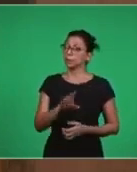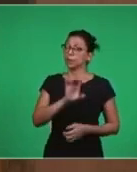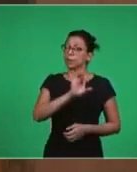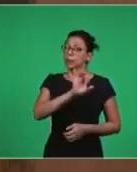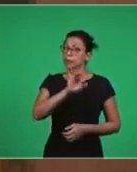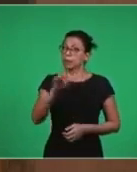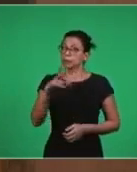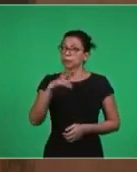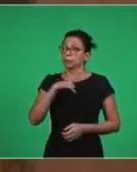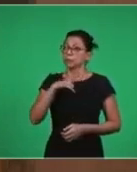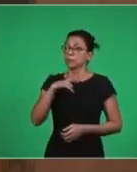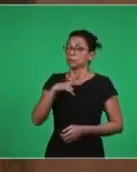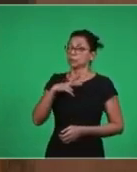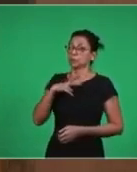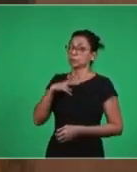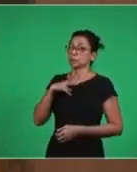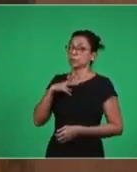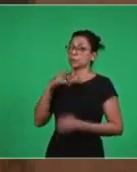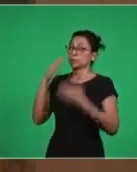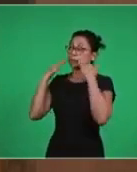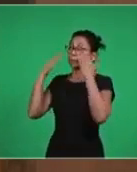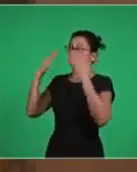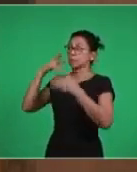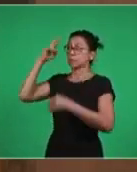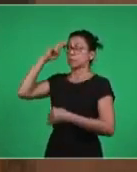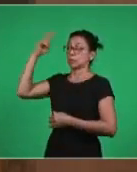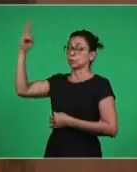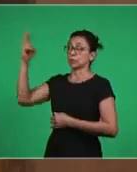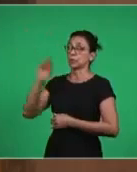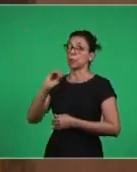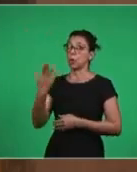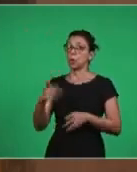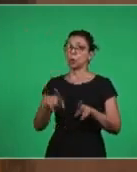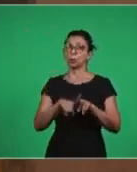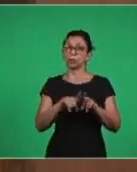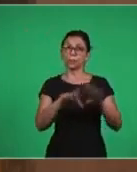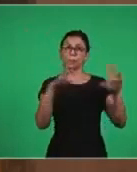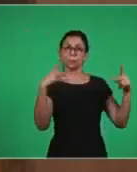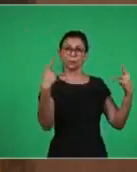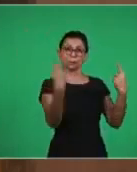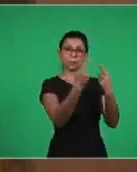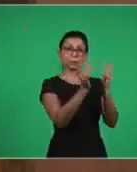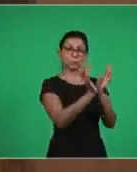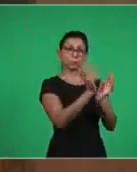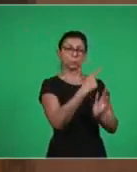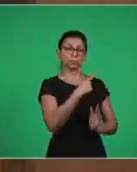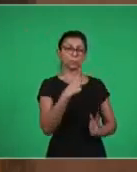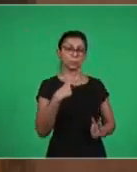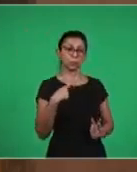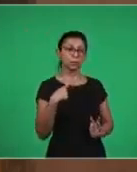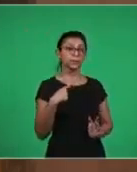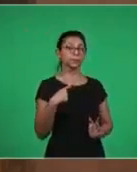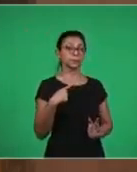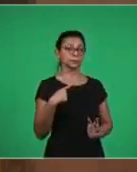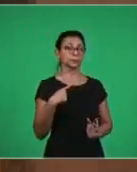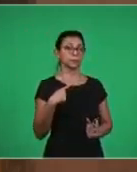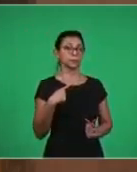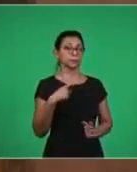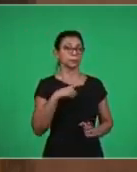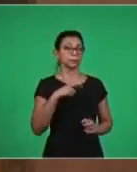themselves to the Lord. If they're not going to give to God, they're going to give it to the presbytery, because the presbytery has reason